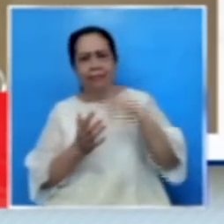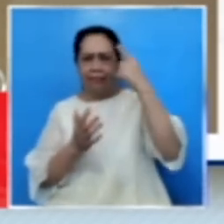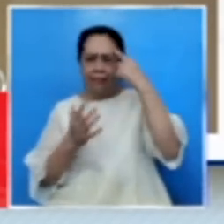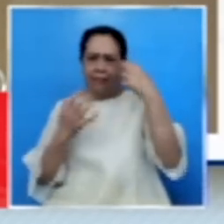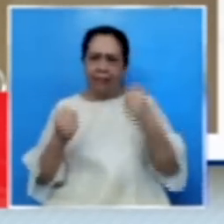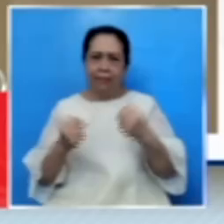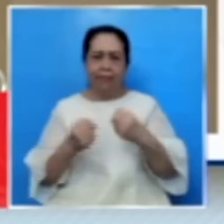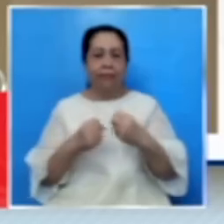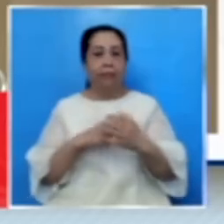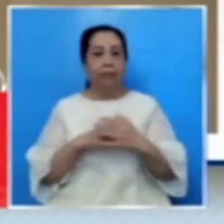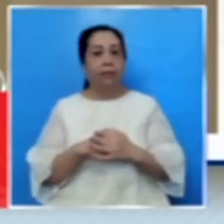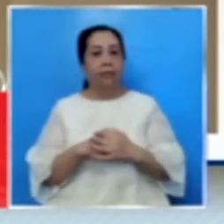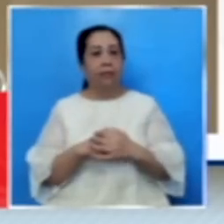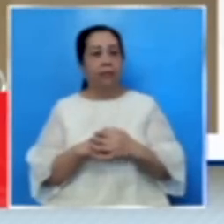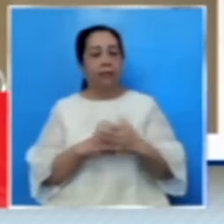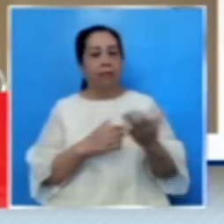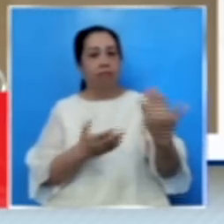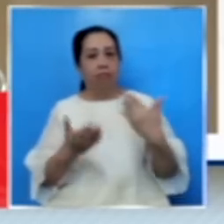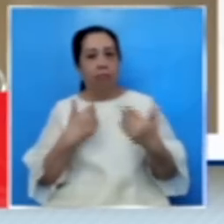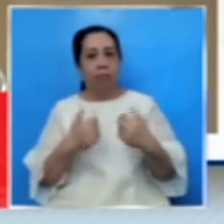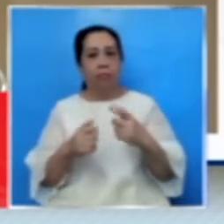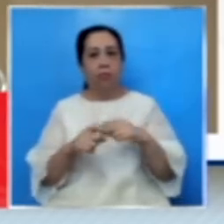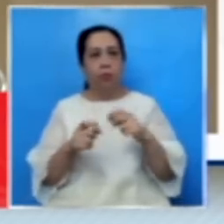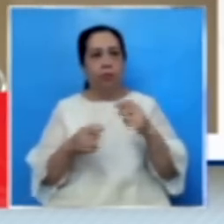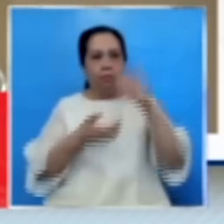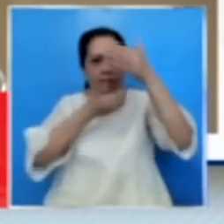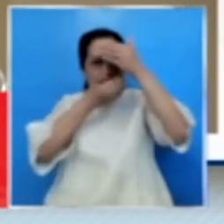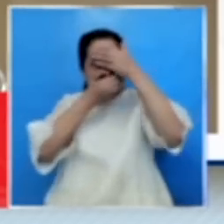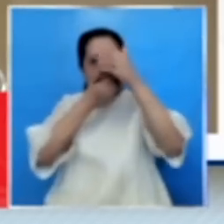recruitment to support terrorism,